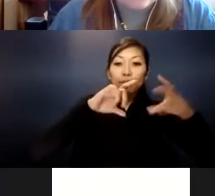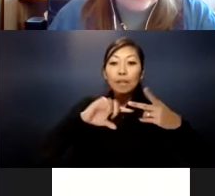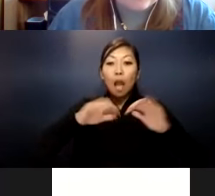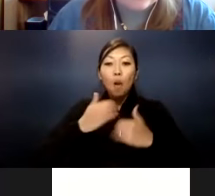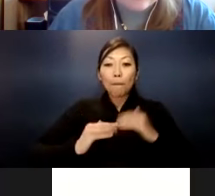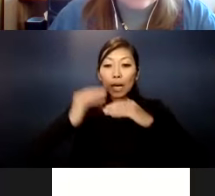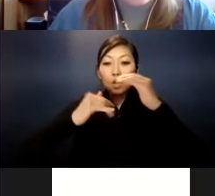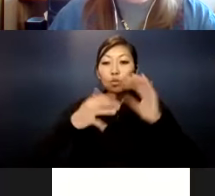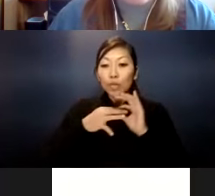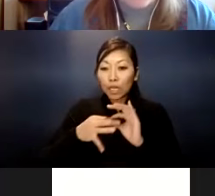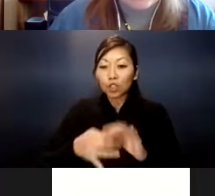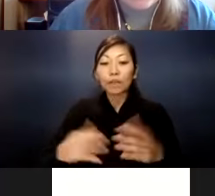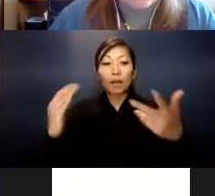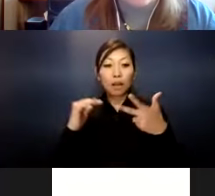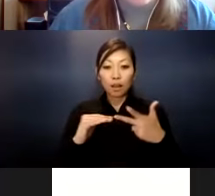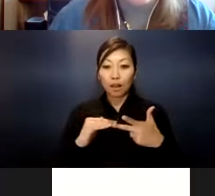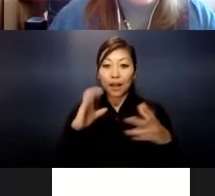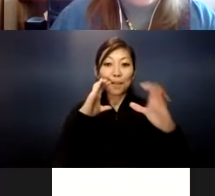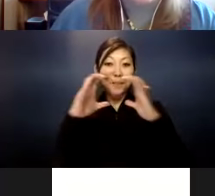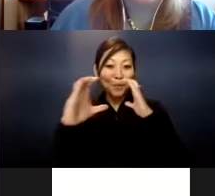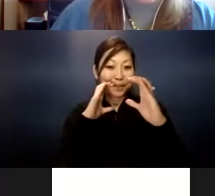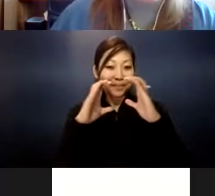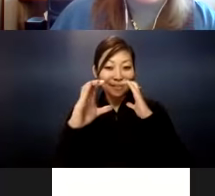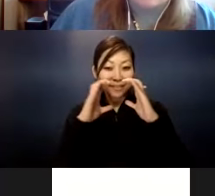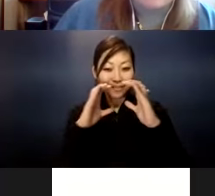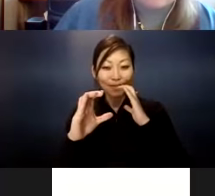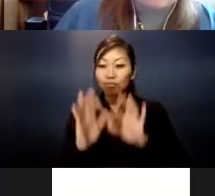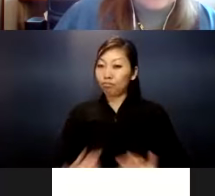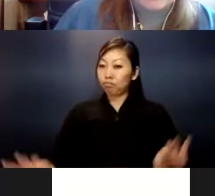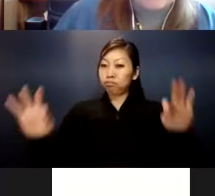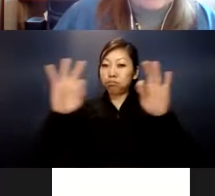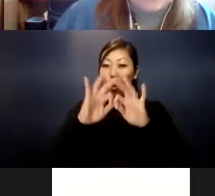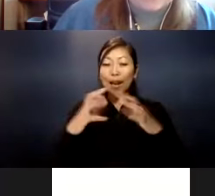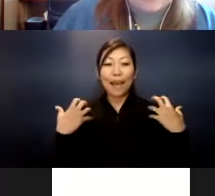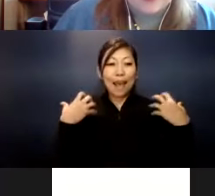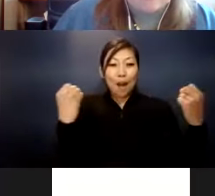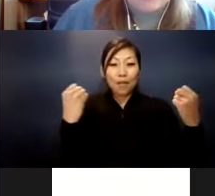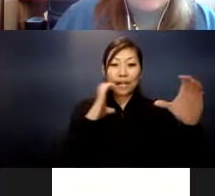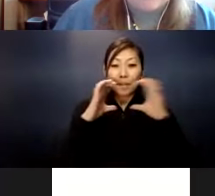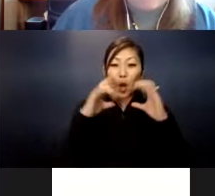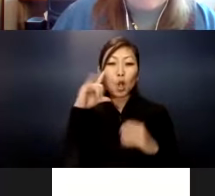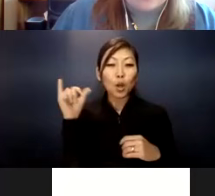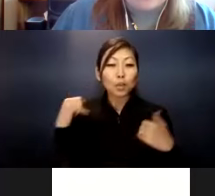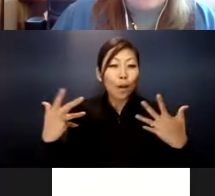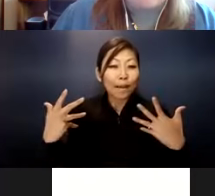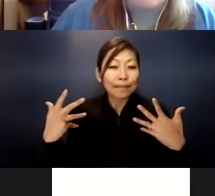about with your young person is communication. What's healthy communication look like to them?